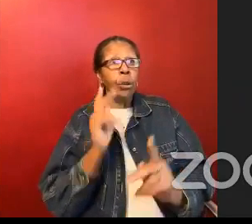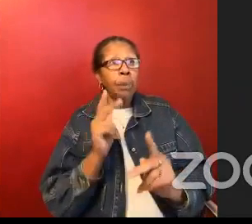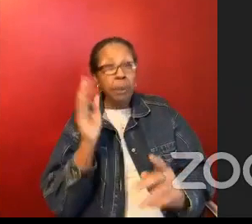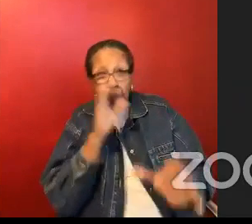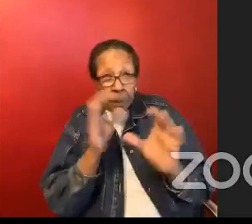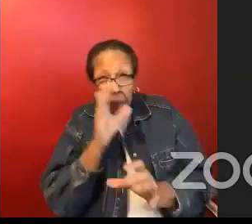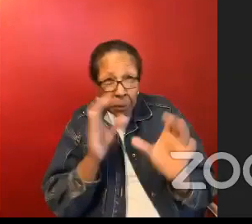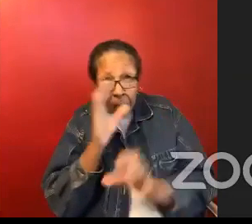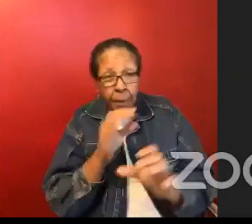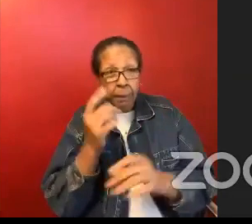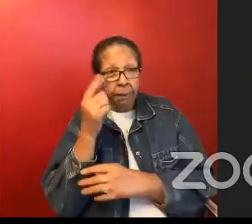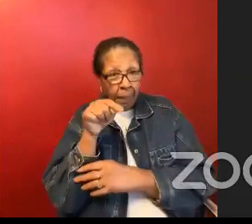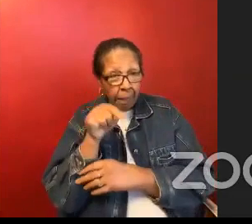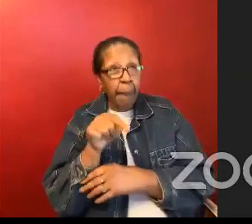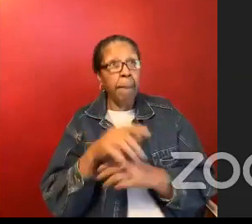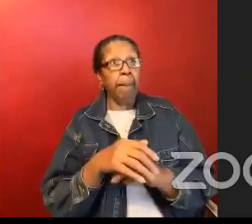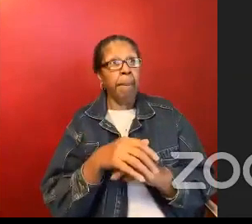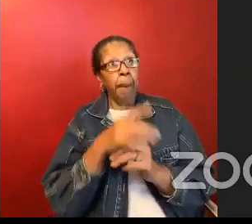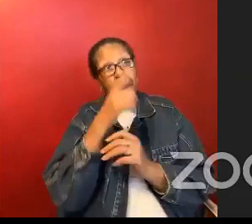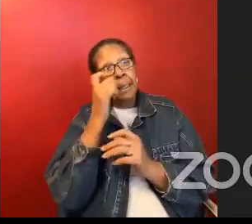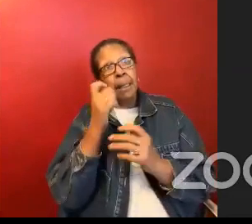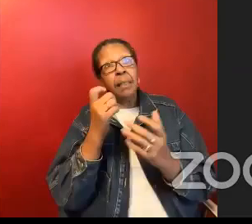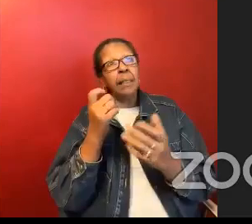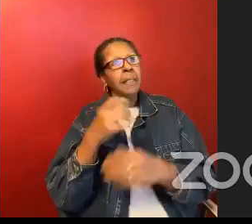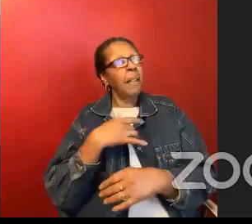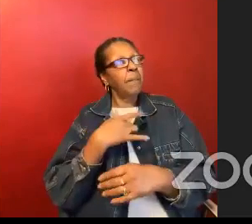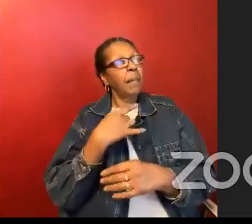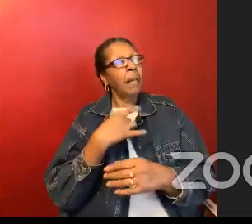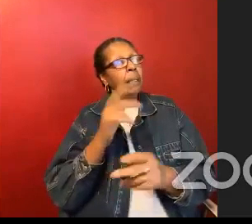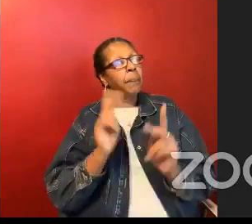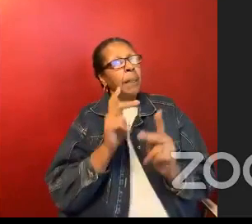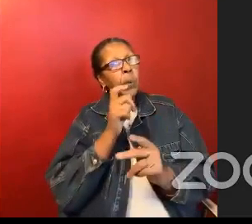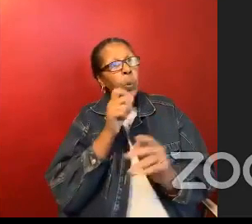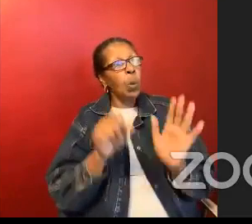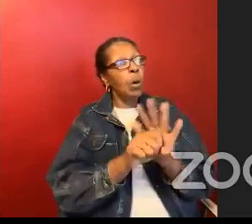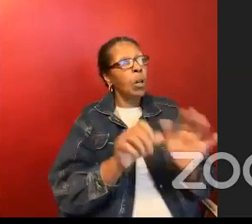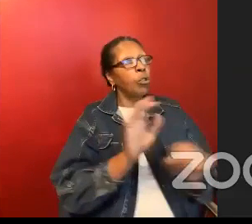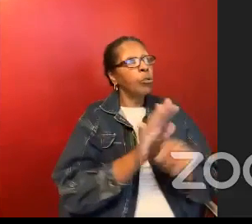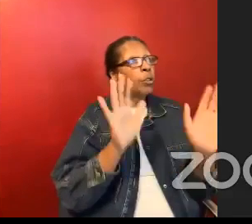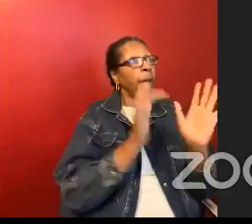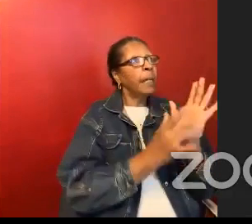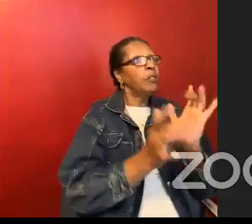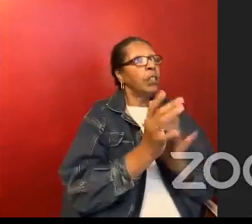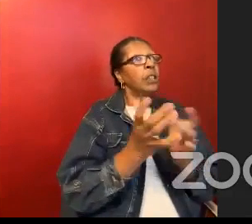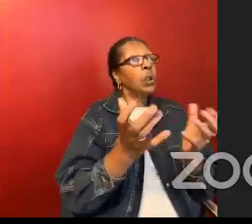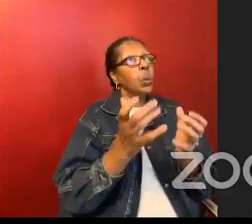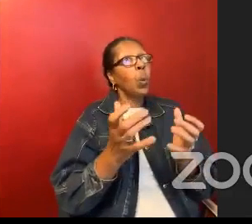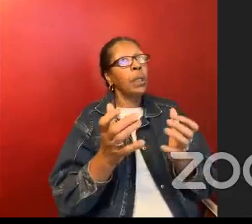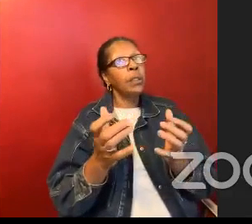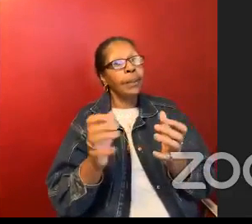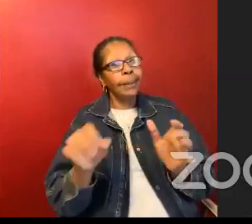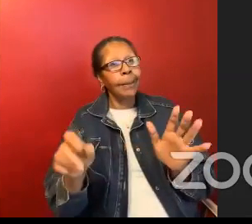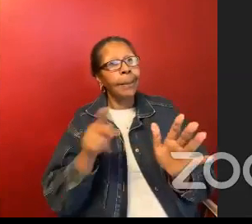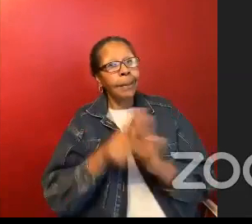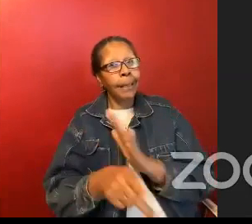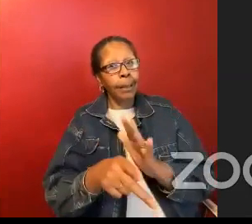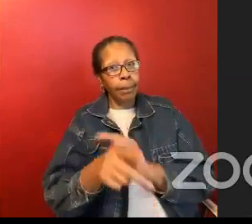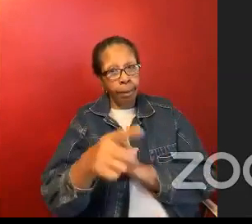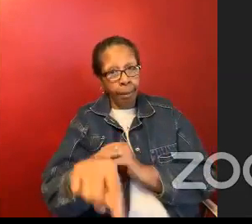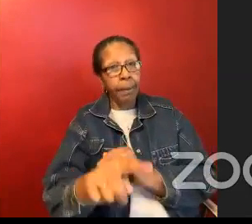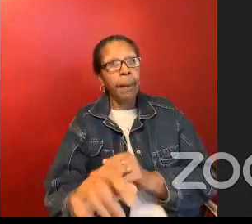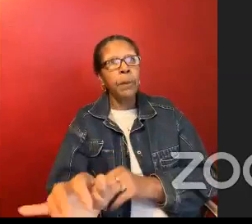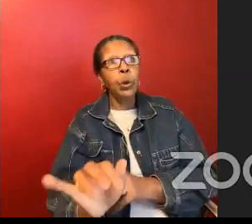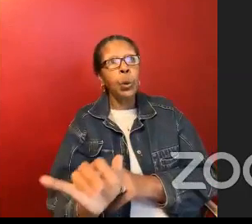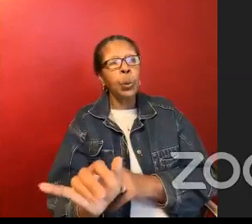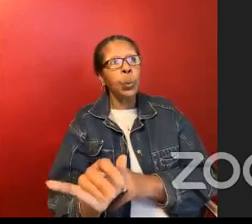crucified Jesus also want to destroy all evidence of his supporters being around, all